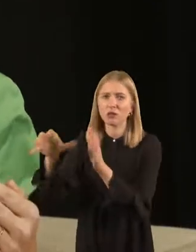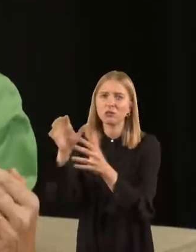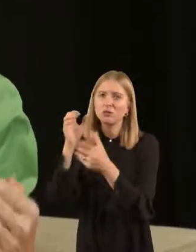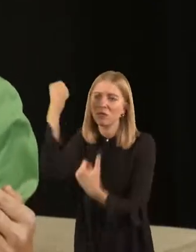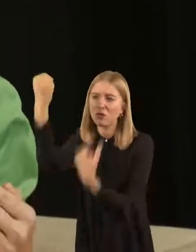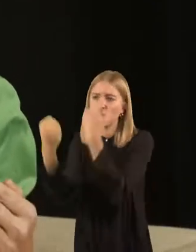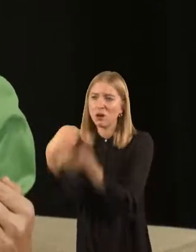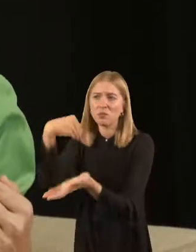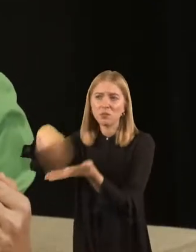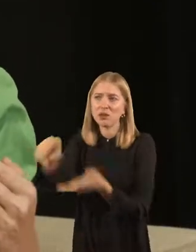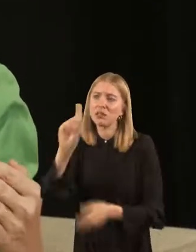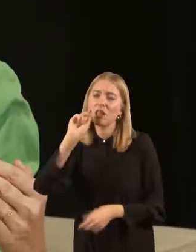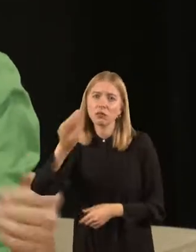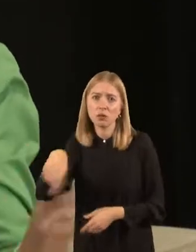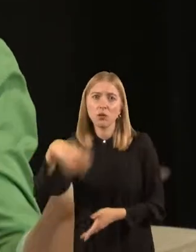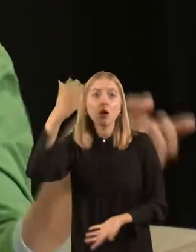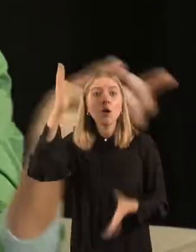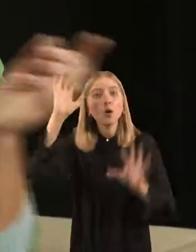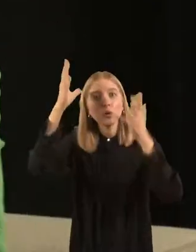vehicle is